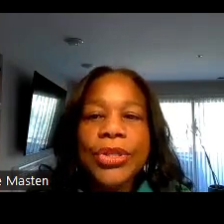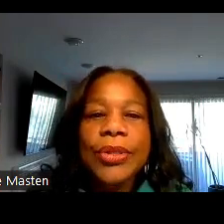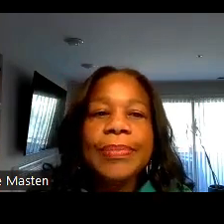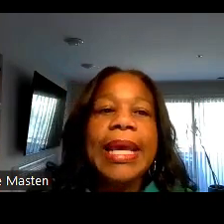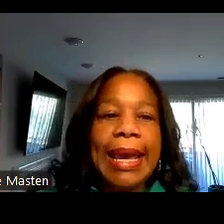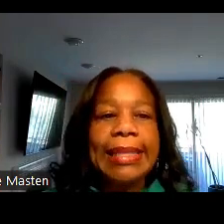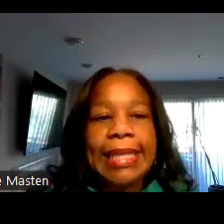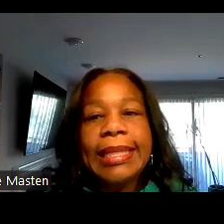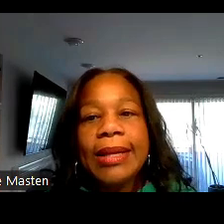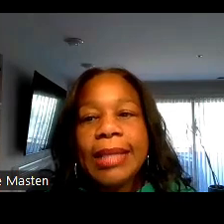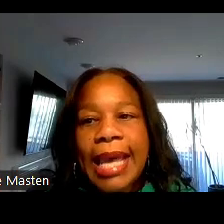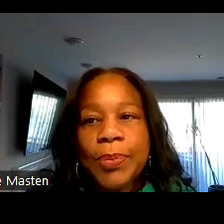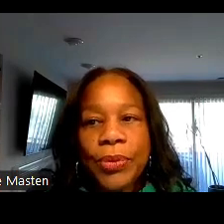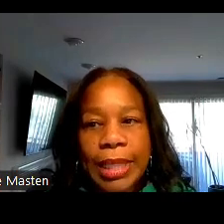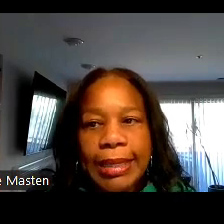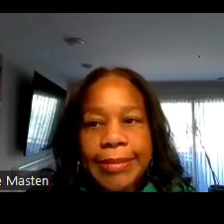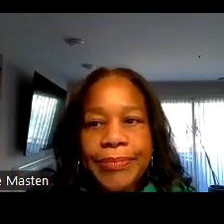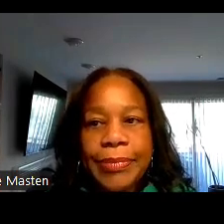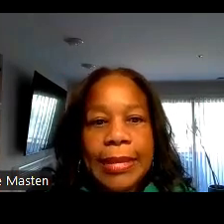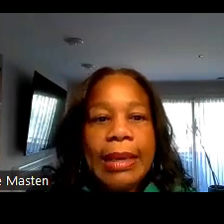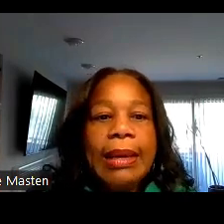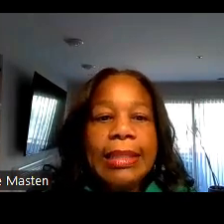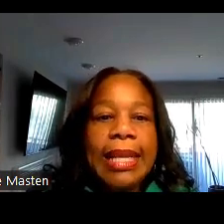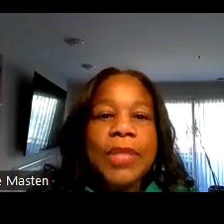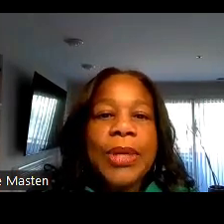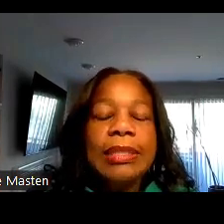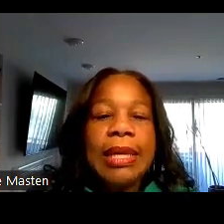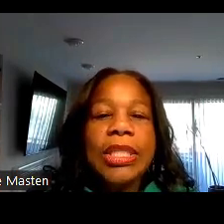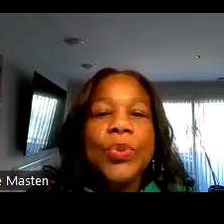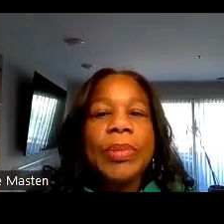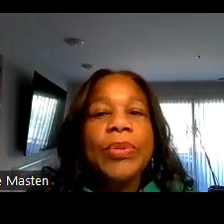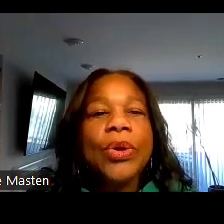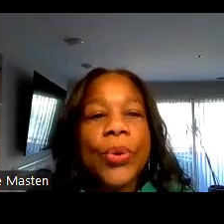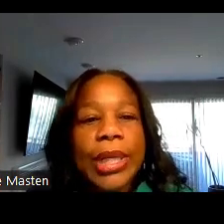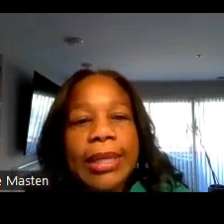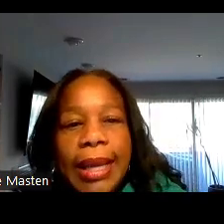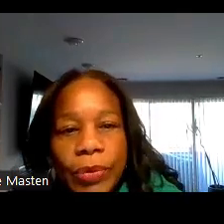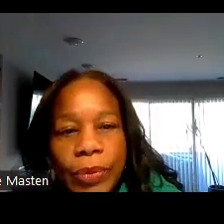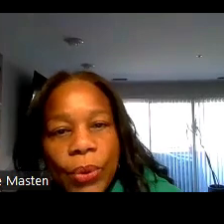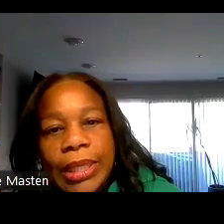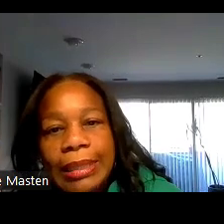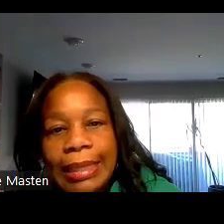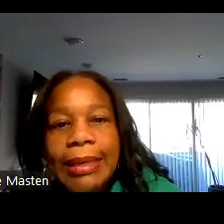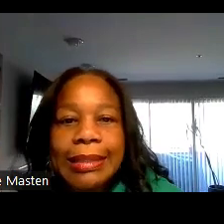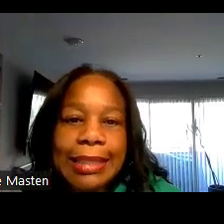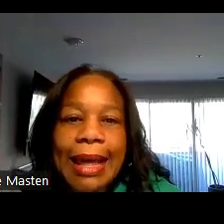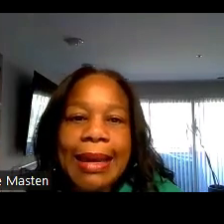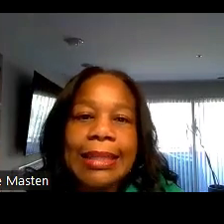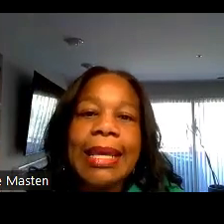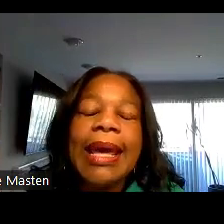Tim Marshall and Danielle Gasparini. Today's presentation will be recorded, and the recording